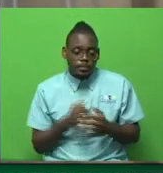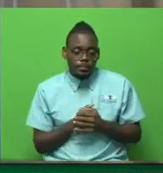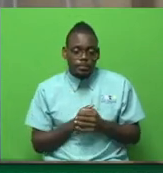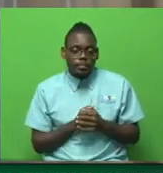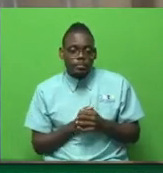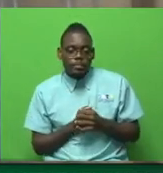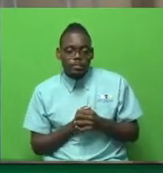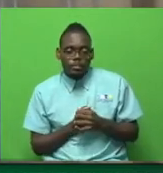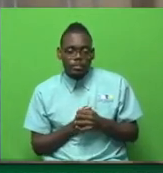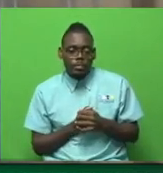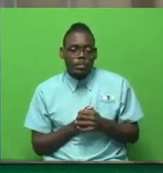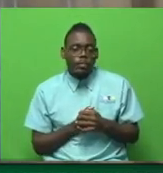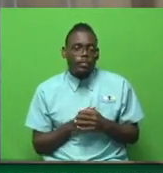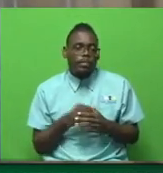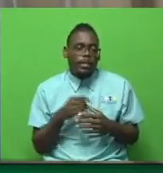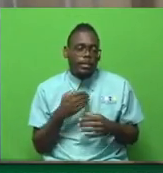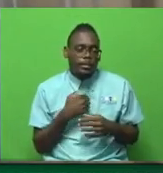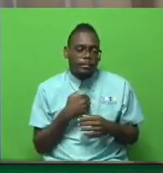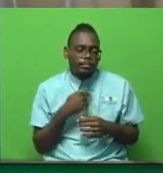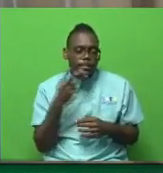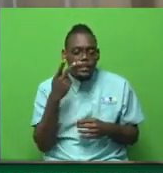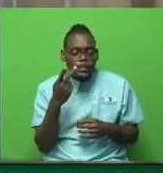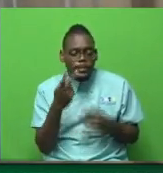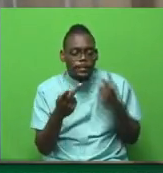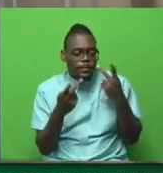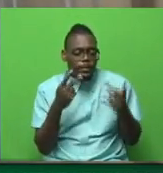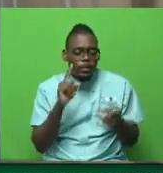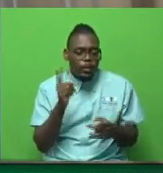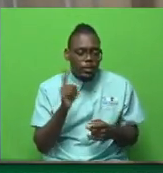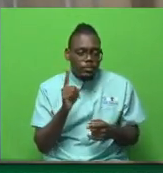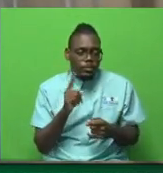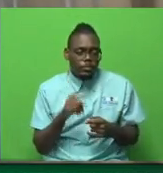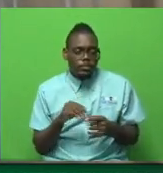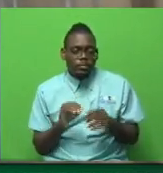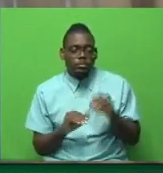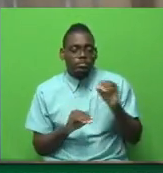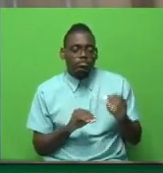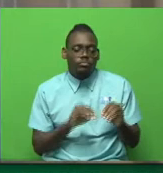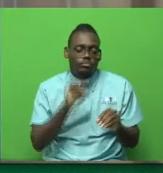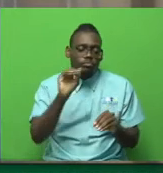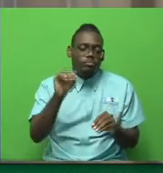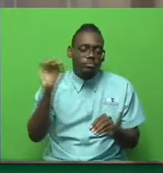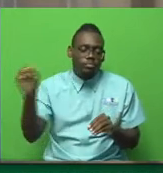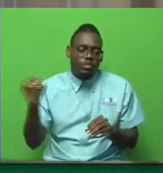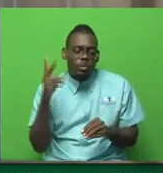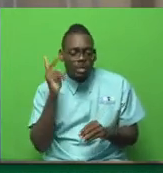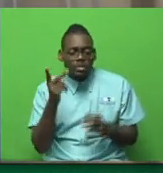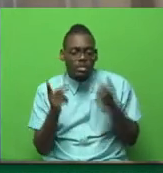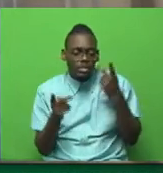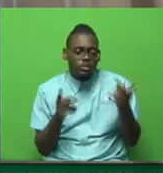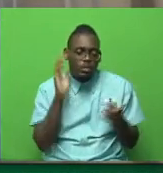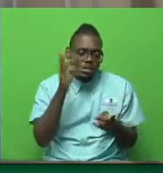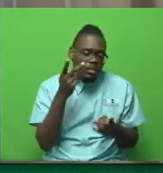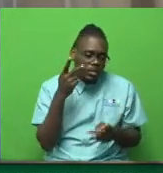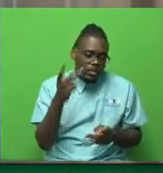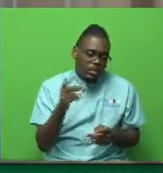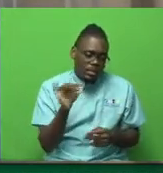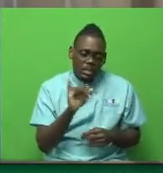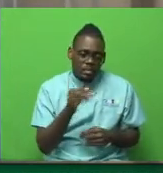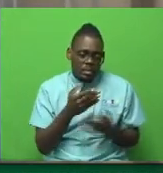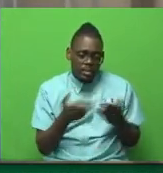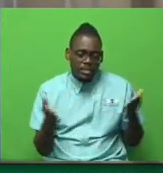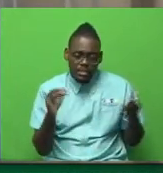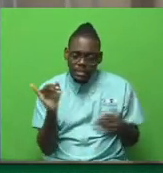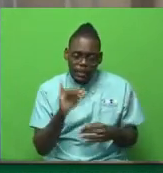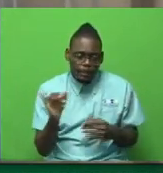ranking he will come to the same conclusion and get the same results and be just as worried as we are on this side unless the